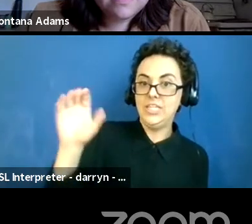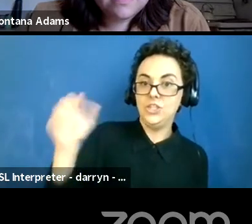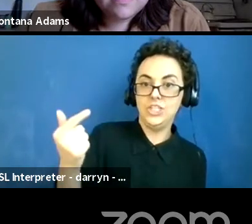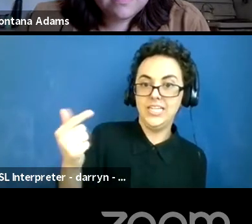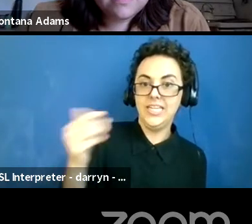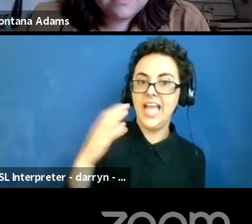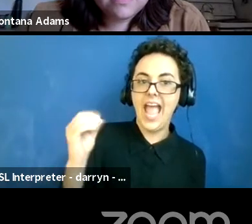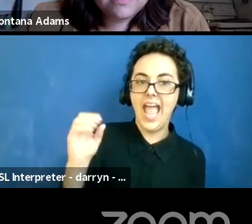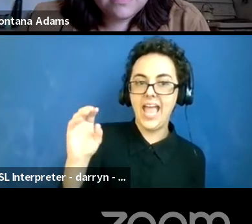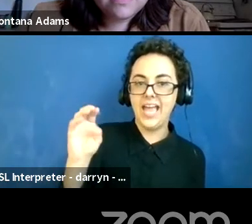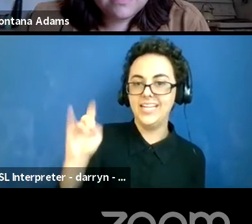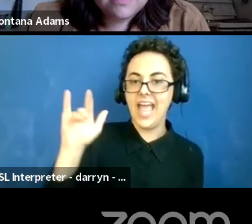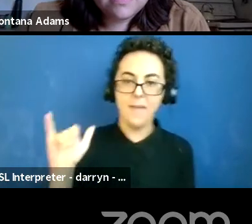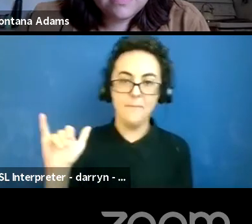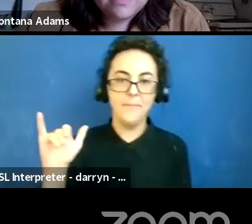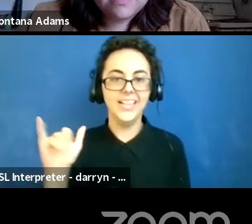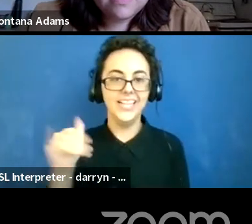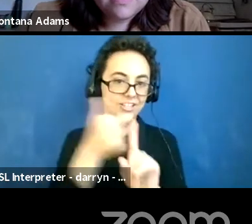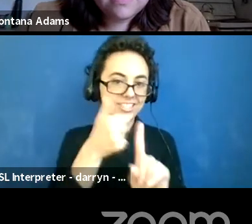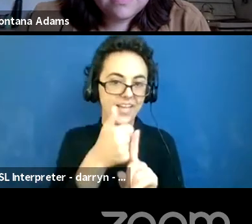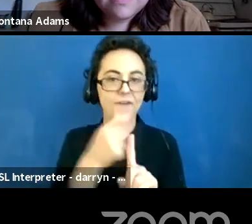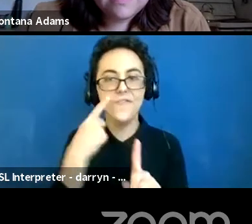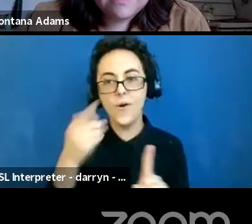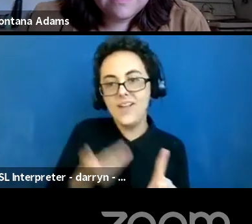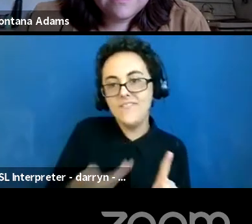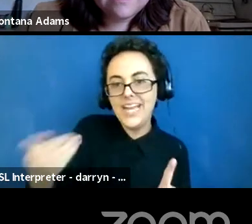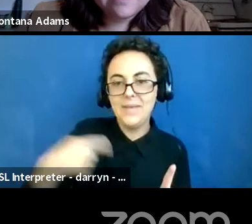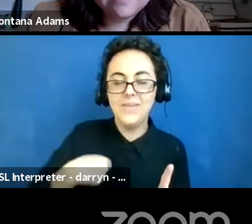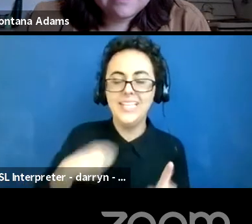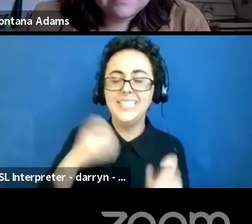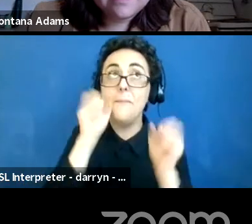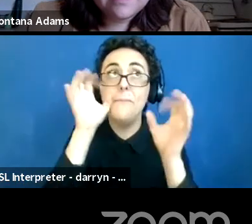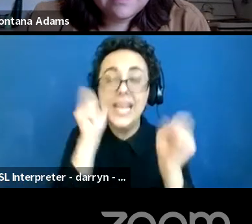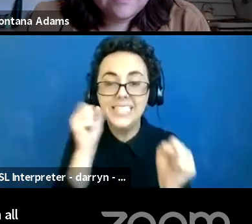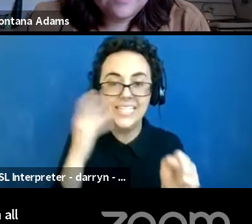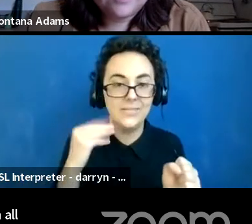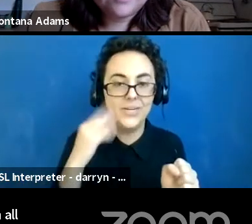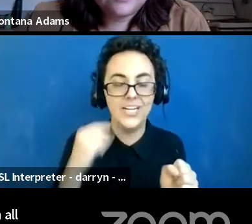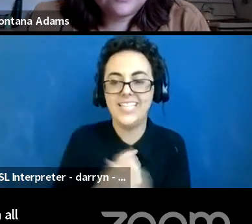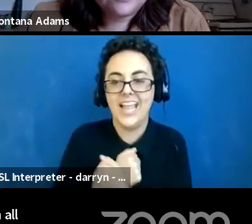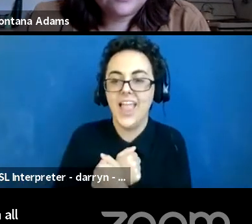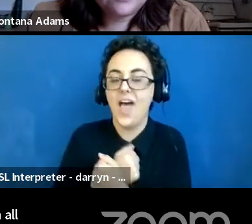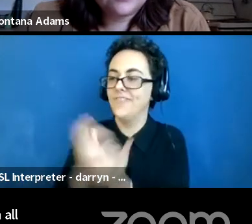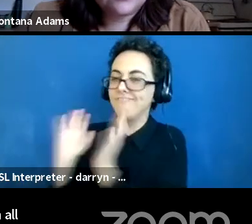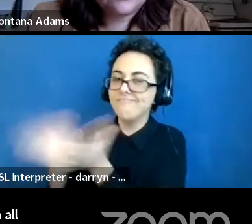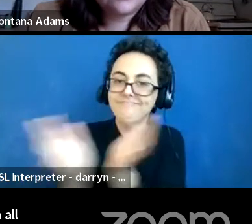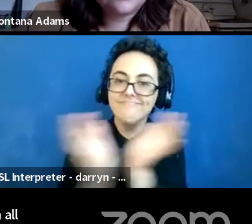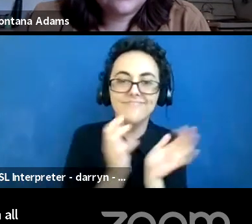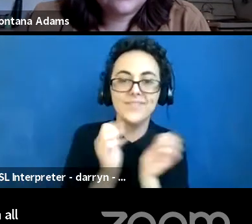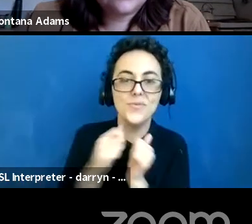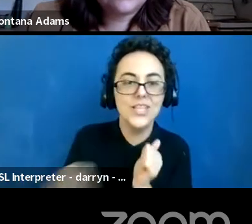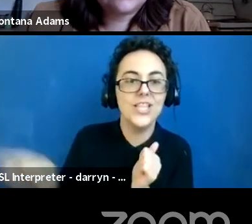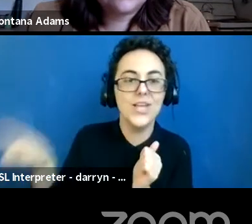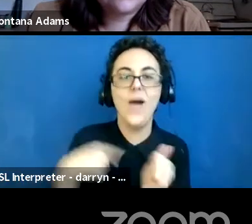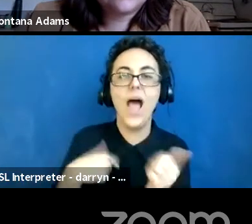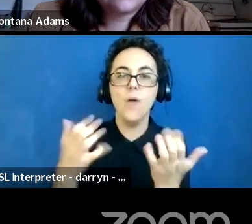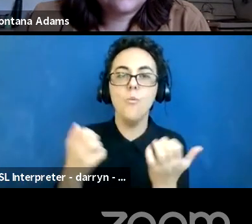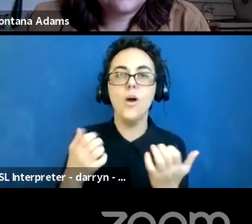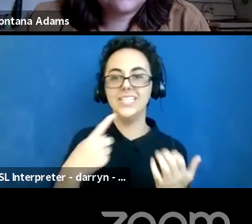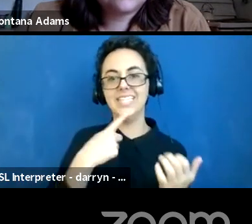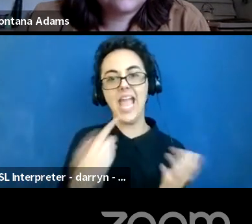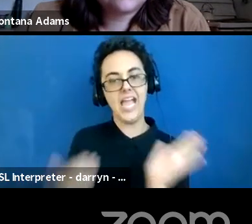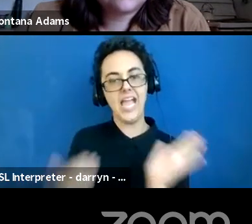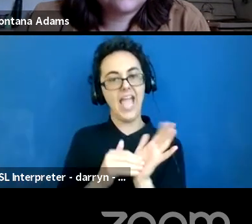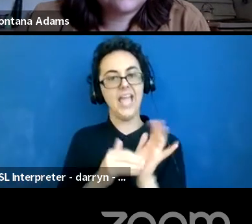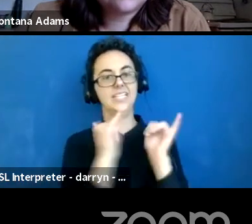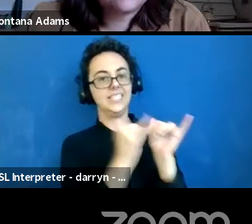an incredible experience. I've really loved talking with all of you. I just again want to echo Emily of like, we need to keep having